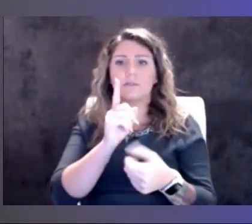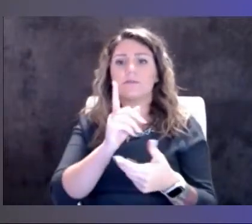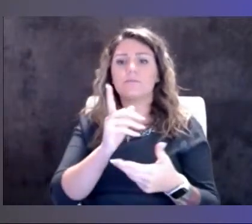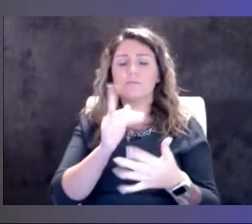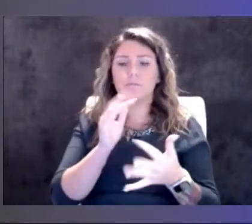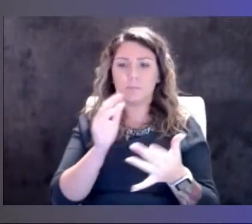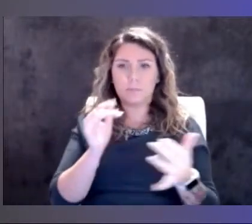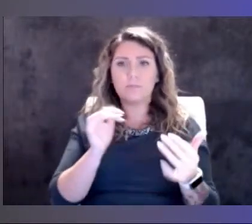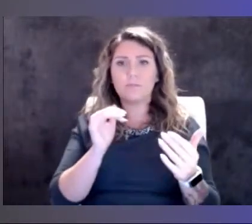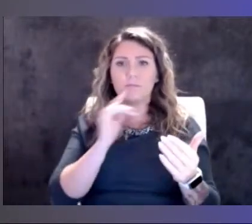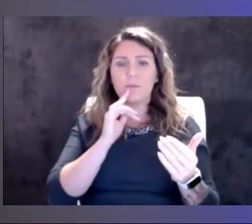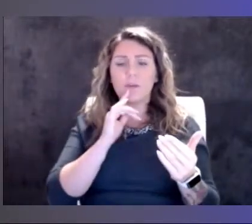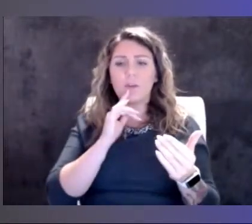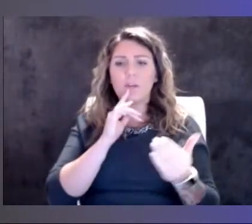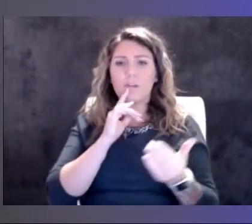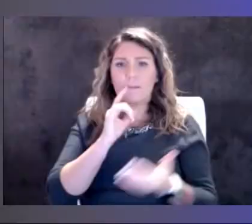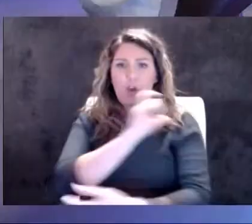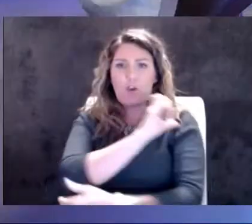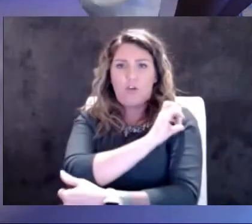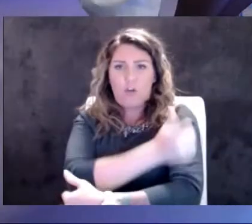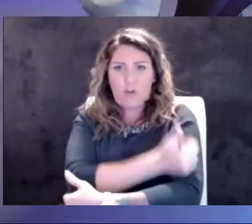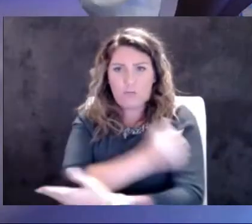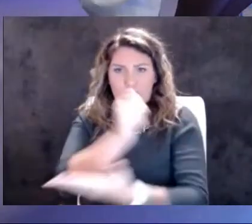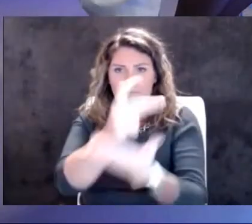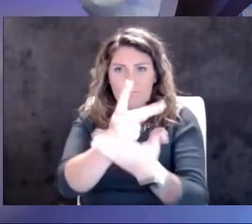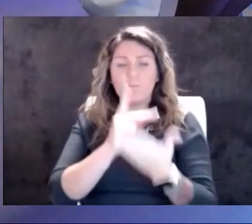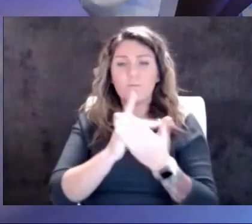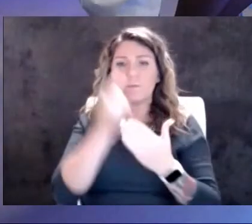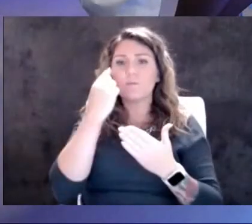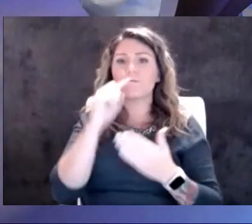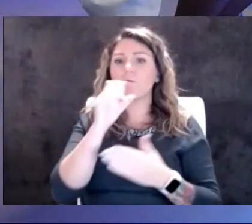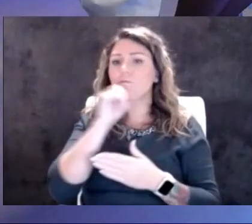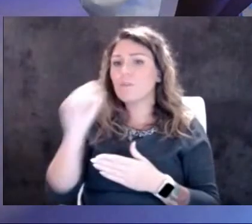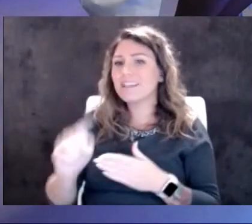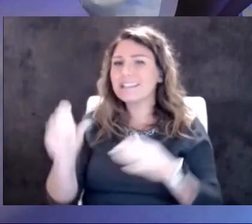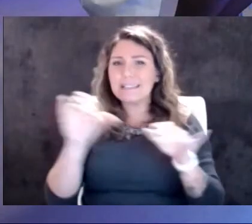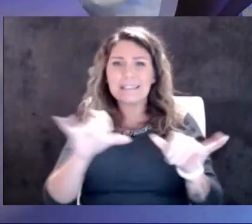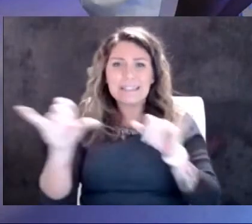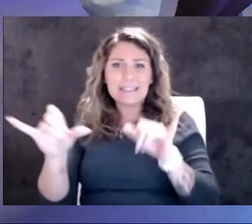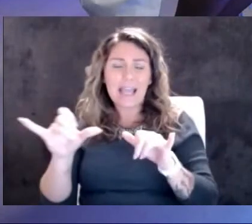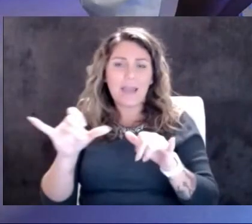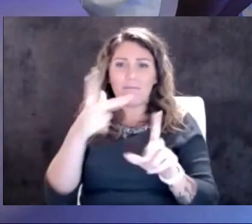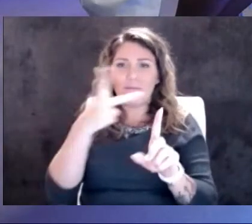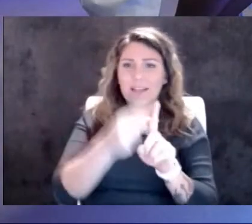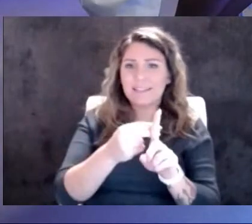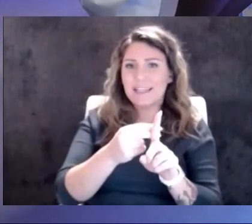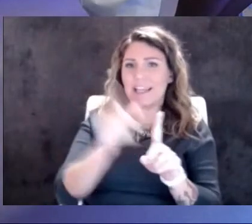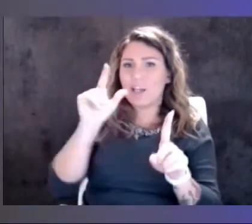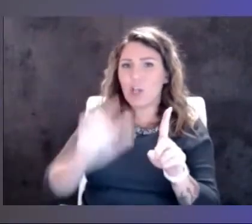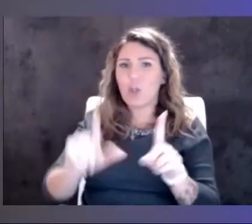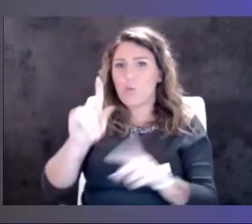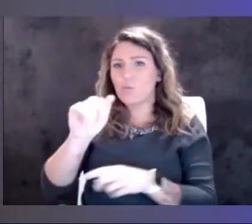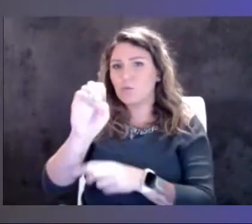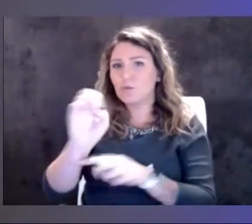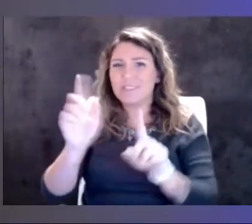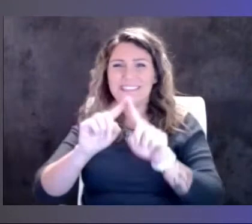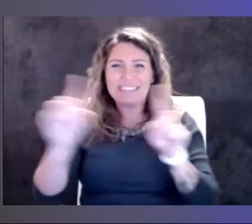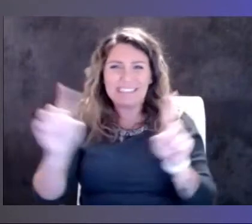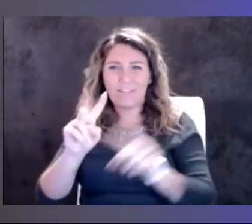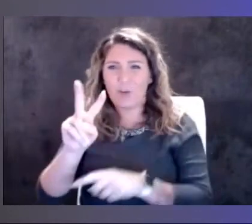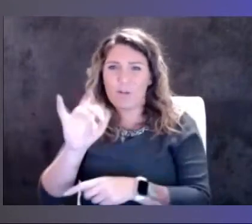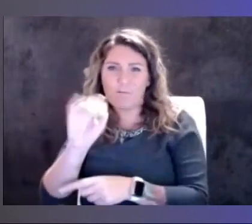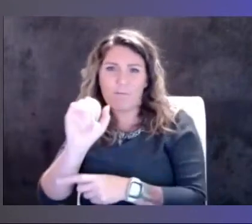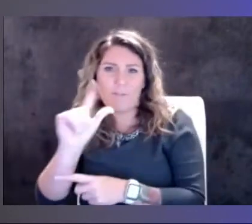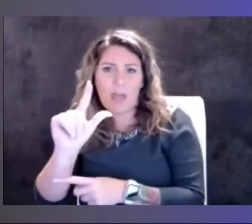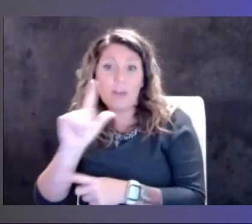the authorized dose given age. So same vaccine, lower dose, different bottle. Yes, but the other thing there is one other difference which is